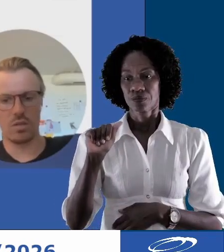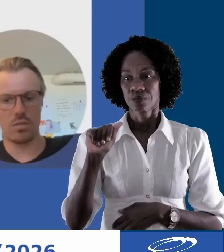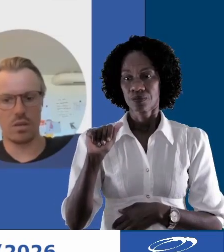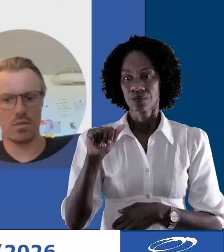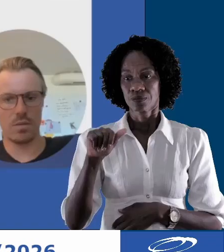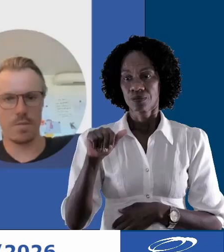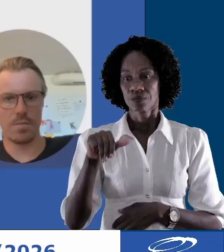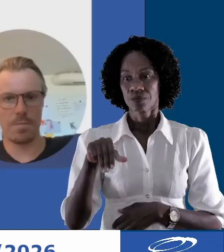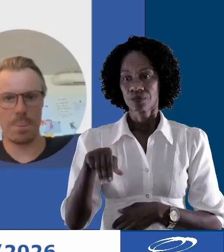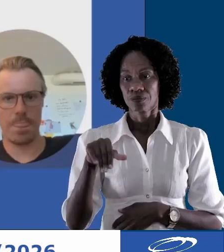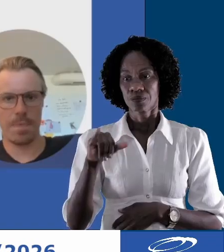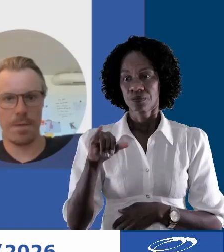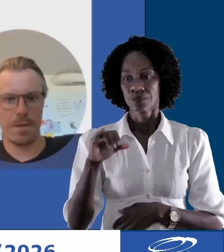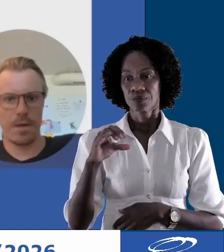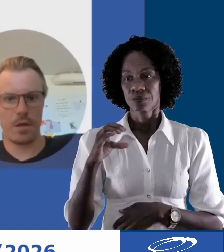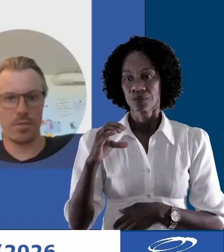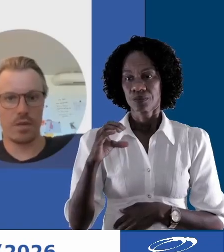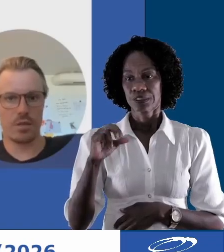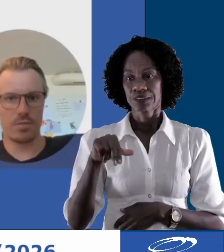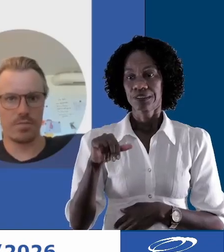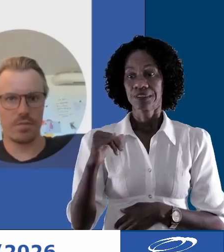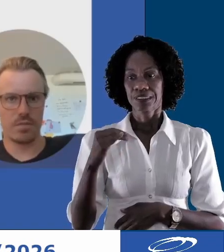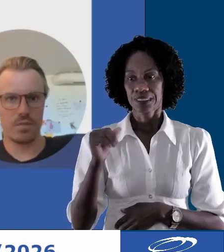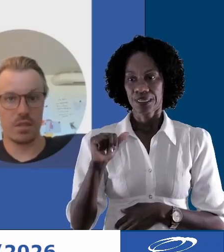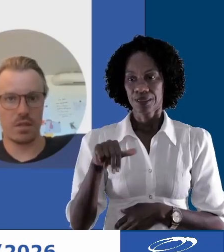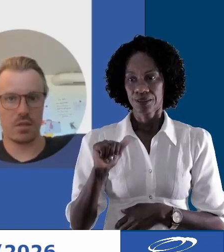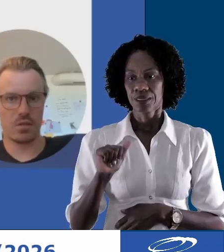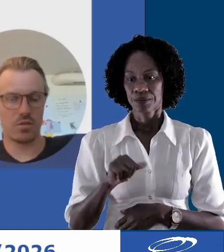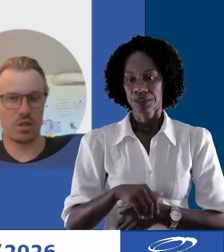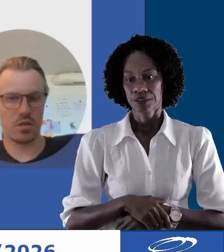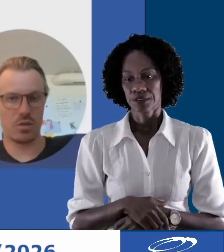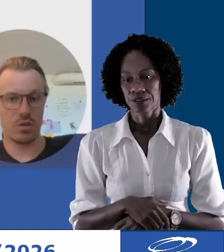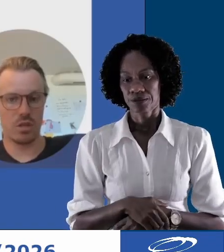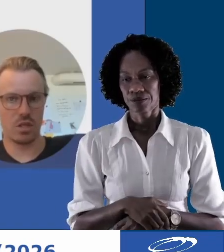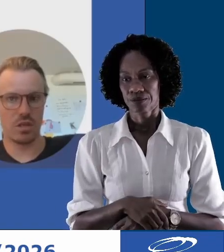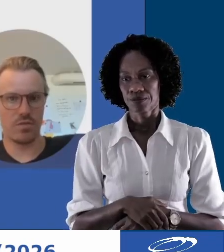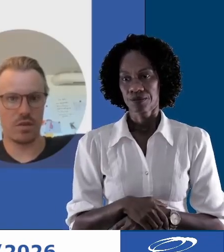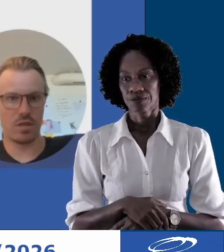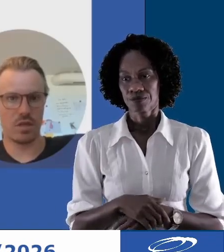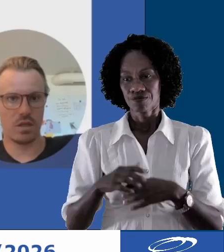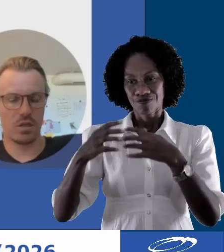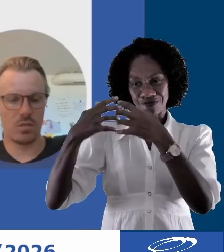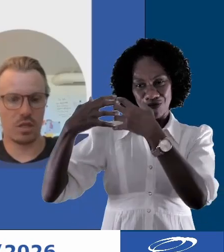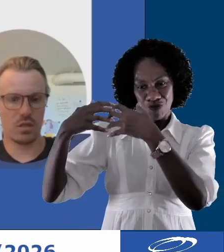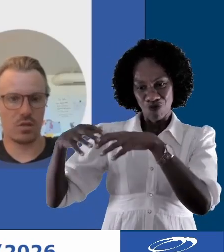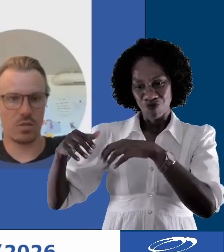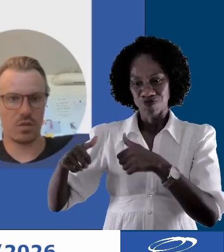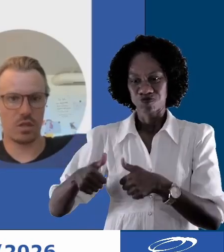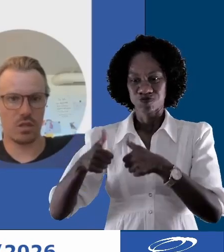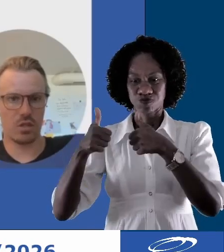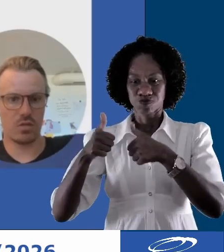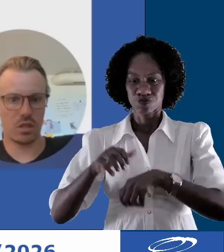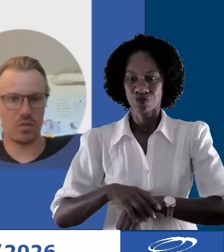systemic spillover. In comparison, these are the concentrations we recently found in